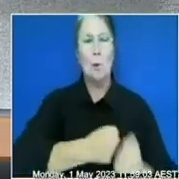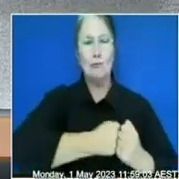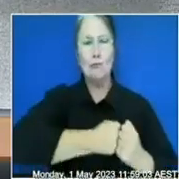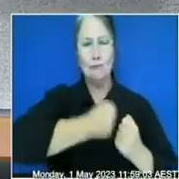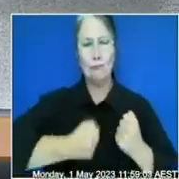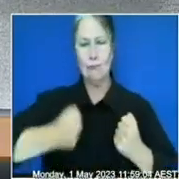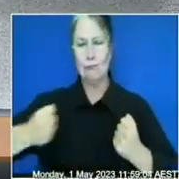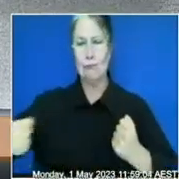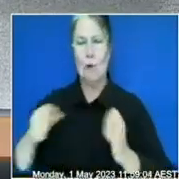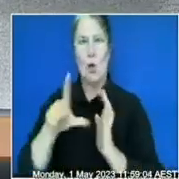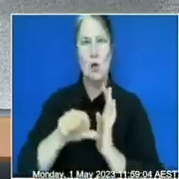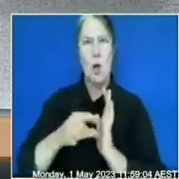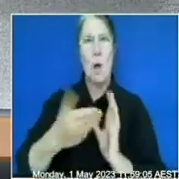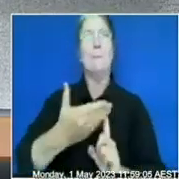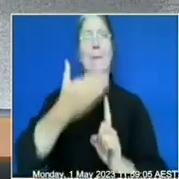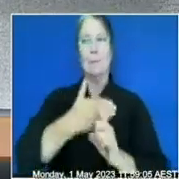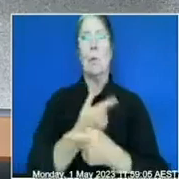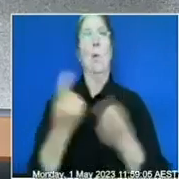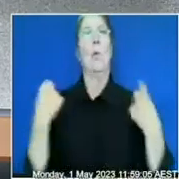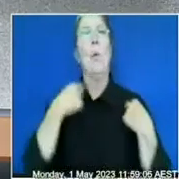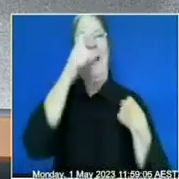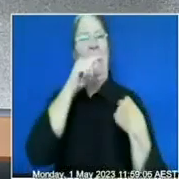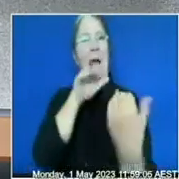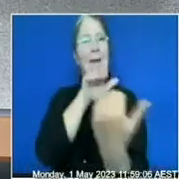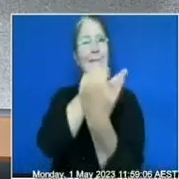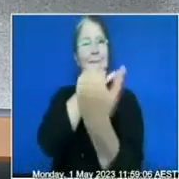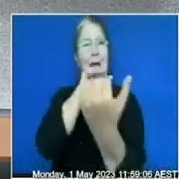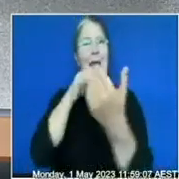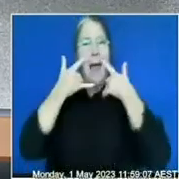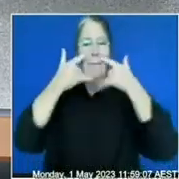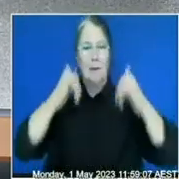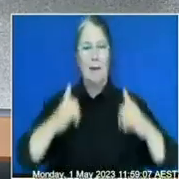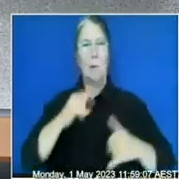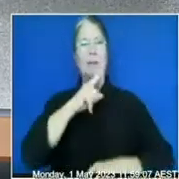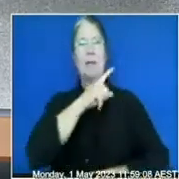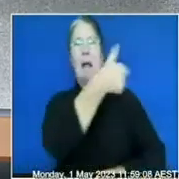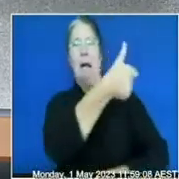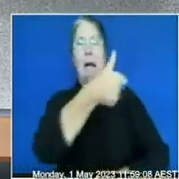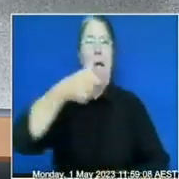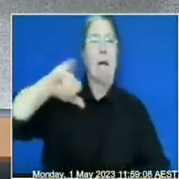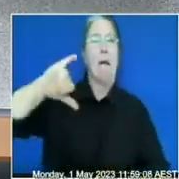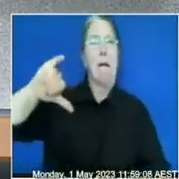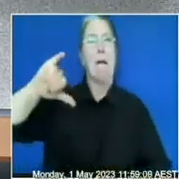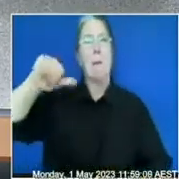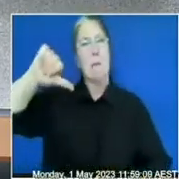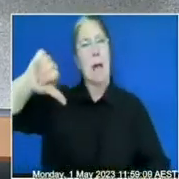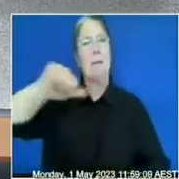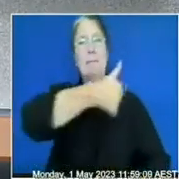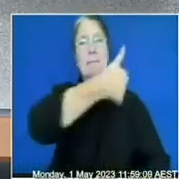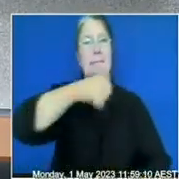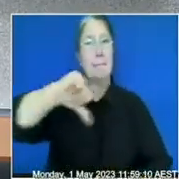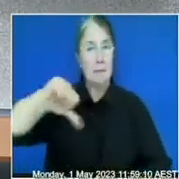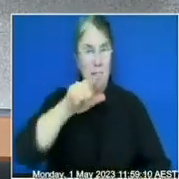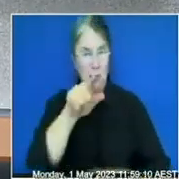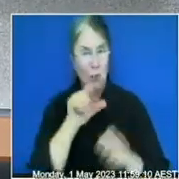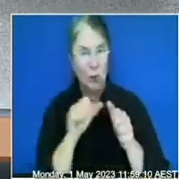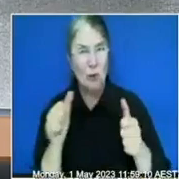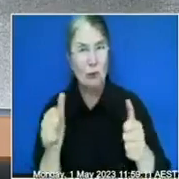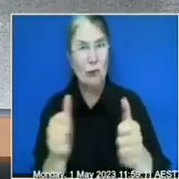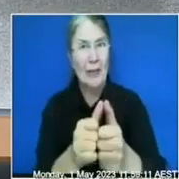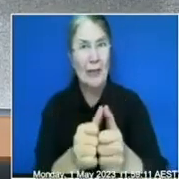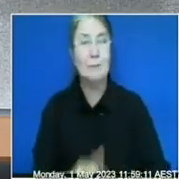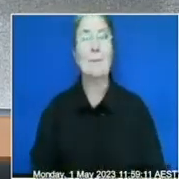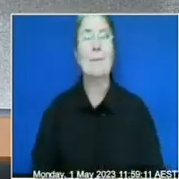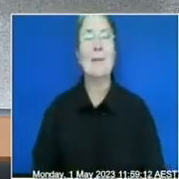learning as we're going aspect is a really important point about this, that there'd be no judgment on those services as they're getting up and running.